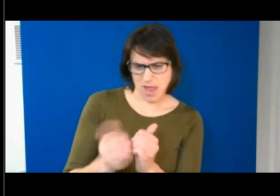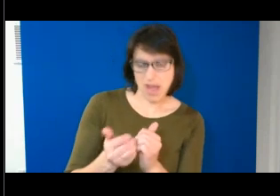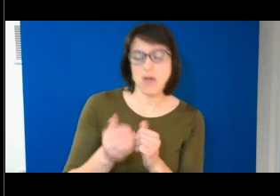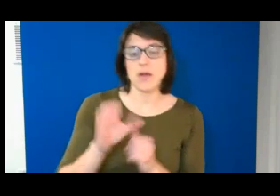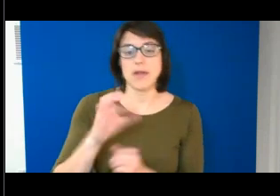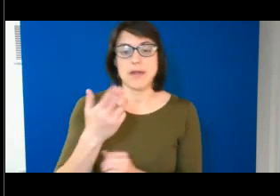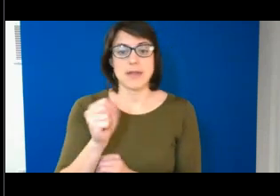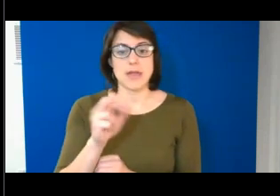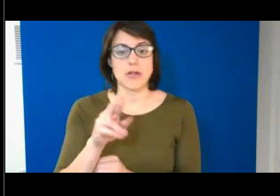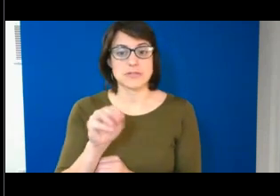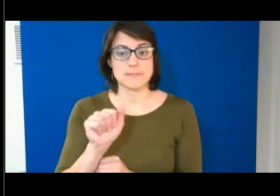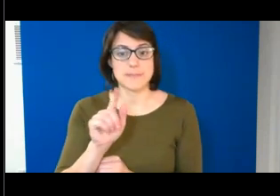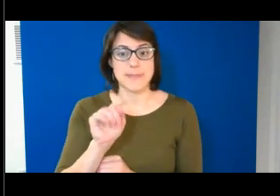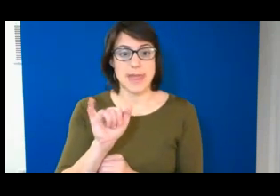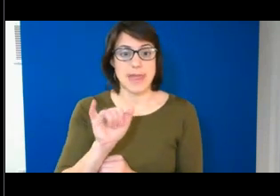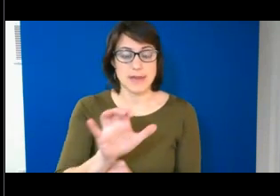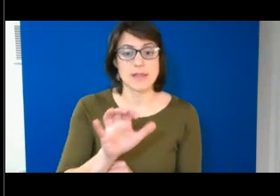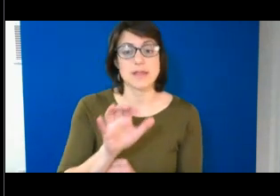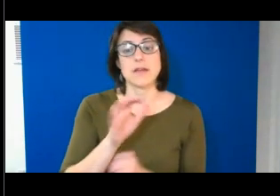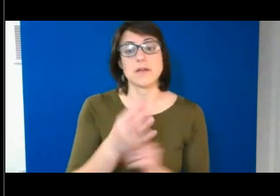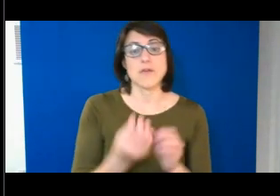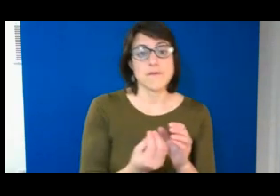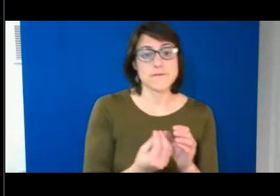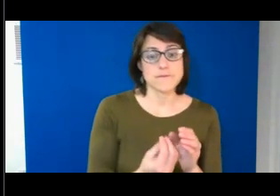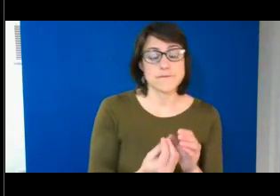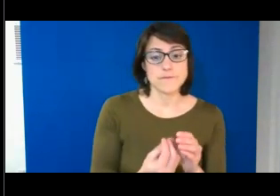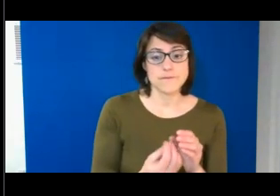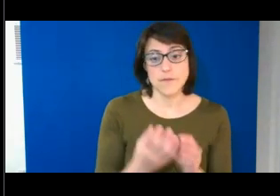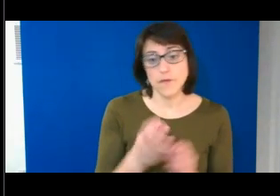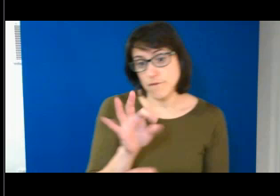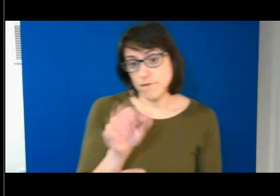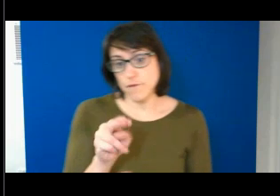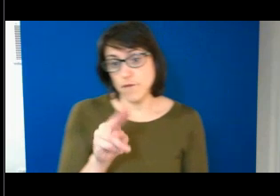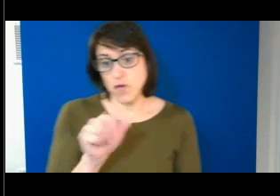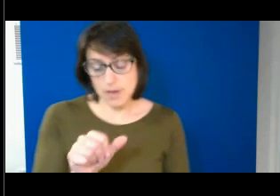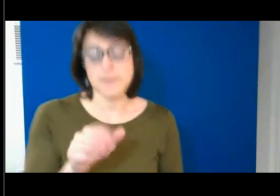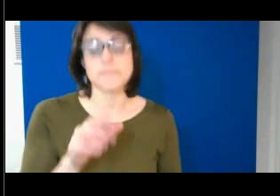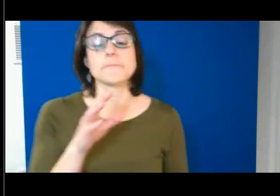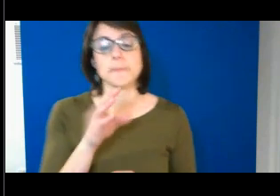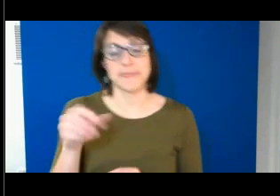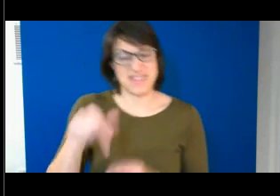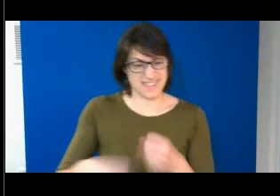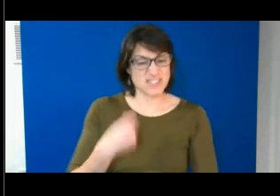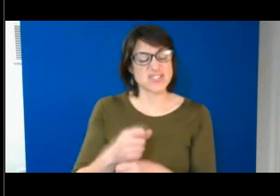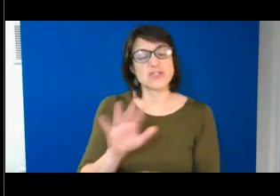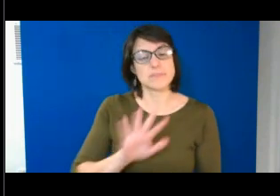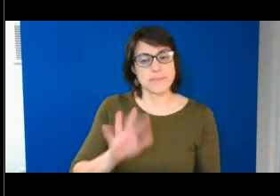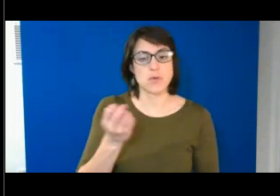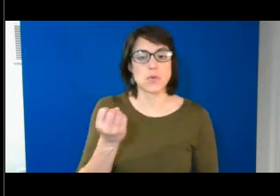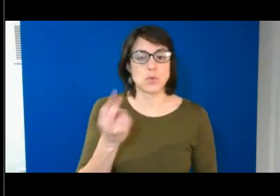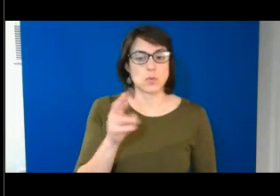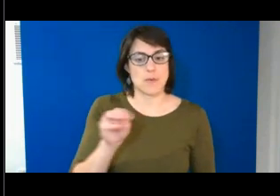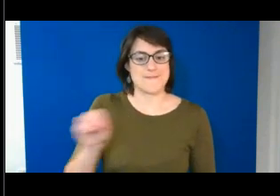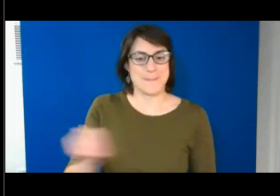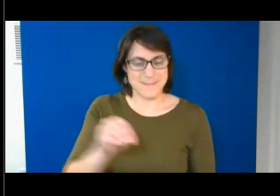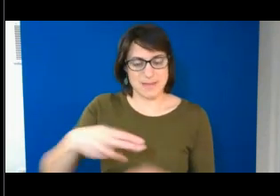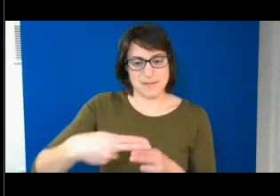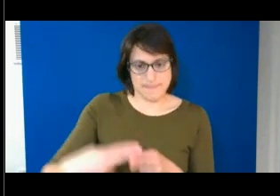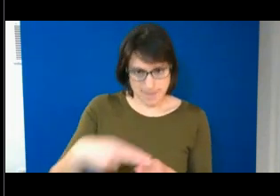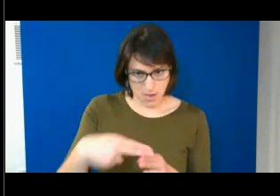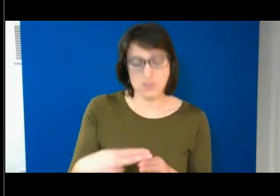a lot of this plastic escaping out. And of course, each year, about 12 million pounds of ag plastic in Monterey County